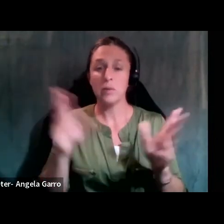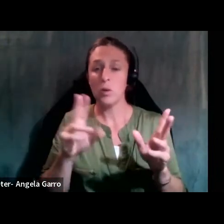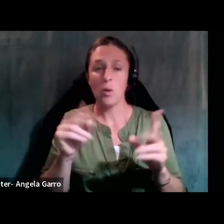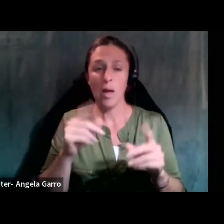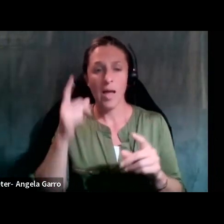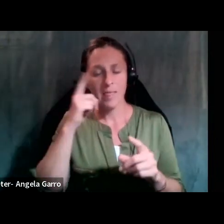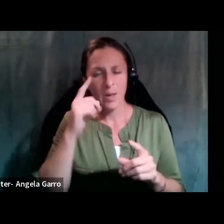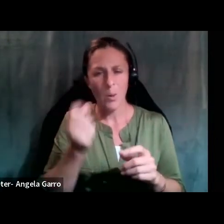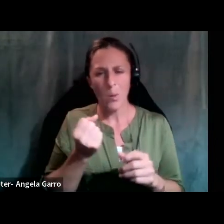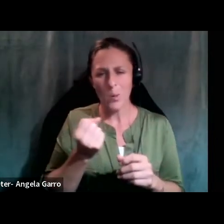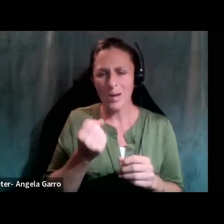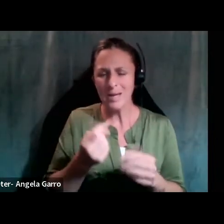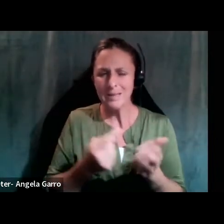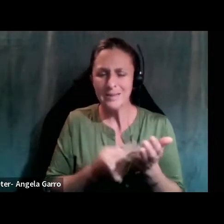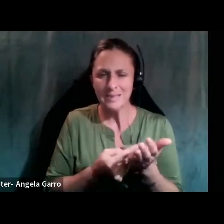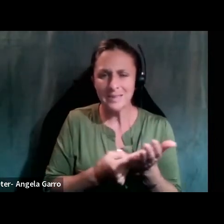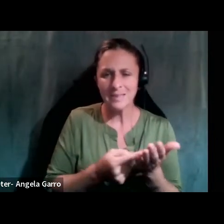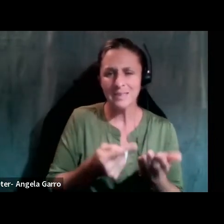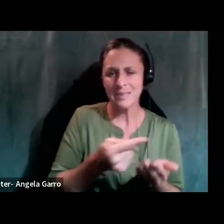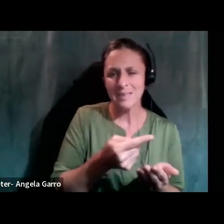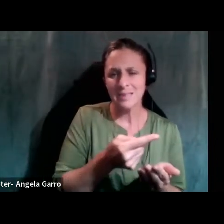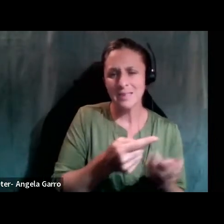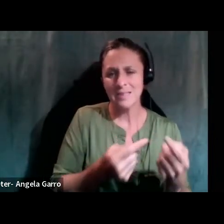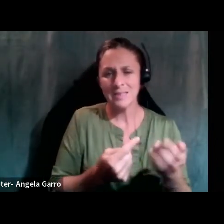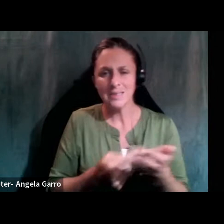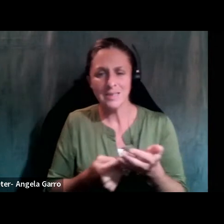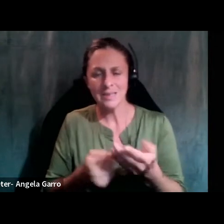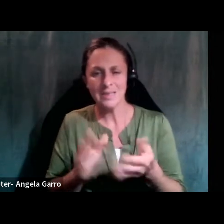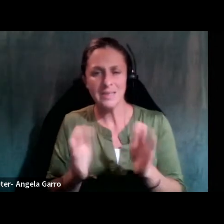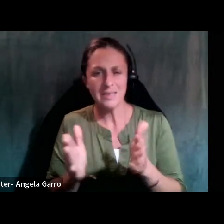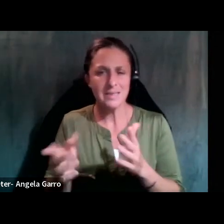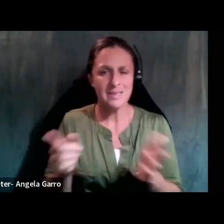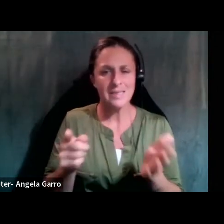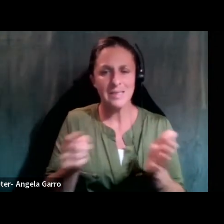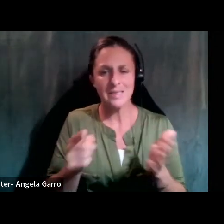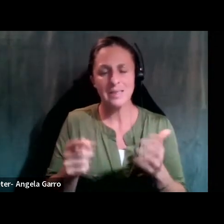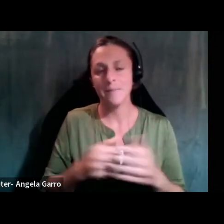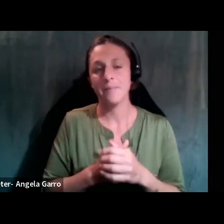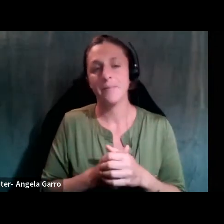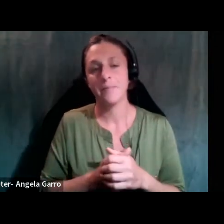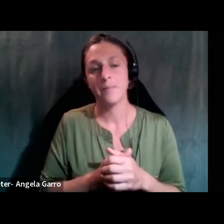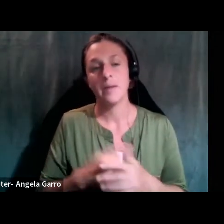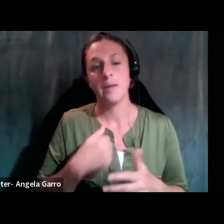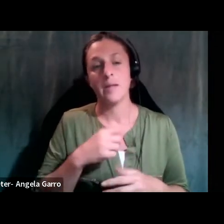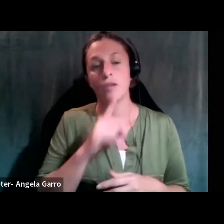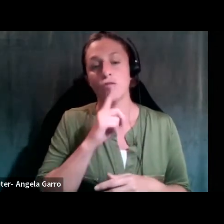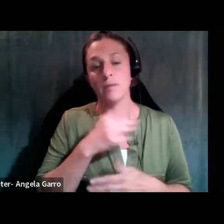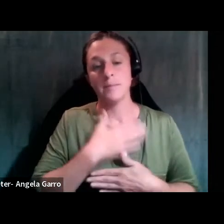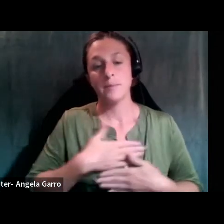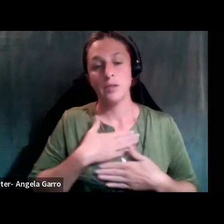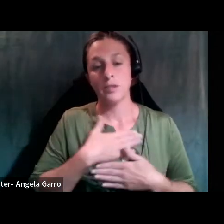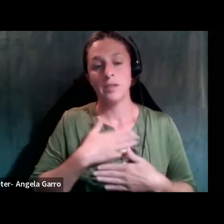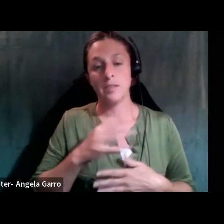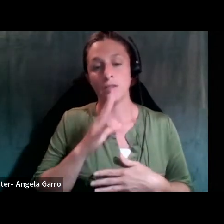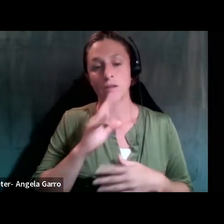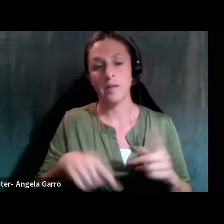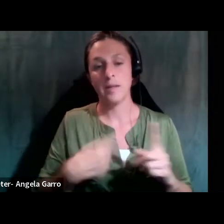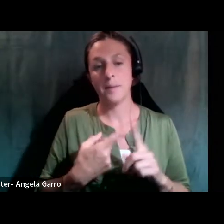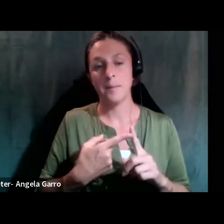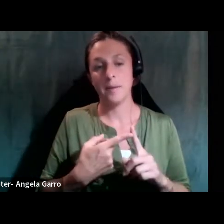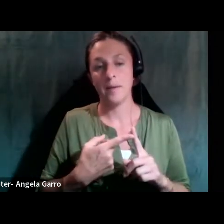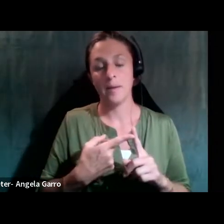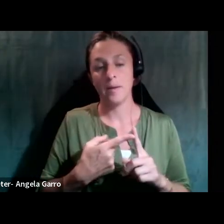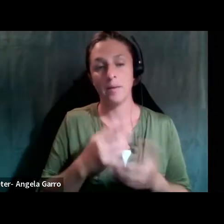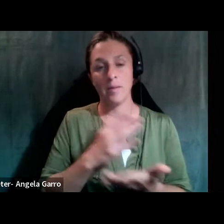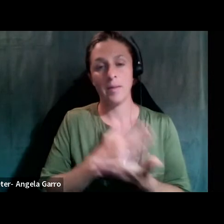like, wait a minute, can we argue about this degree versus this degree? But I really appreciate talking about